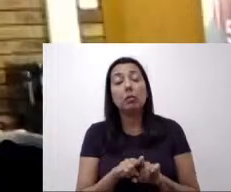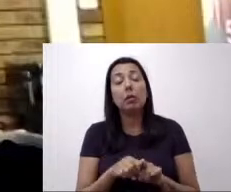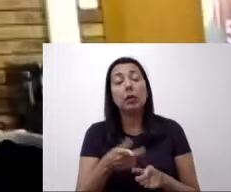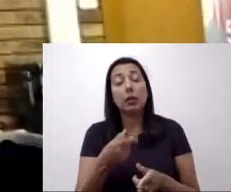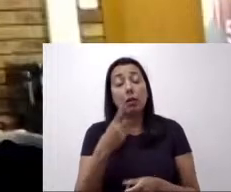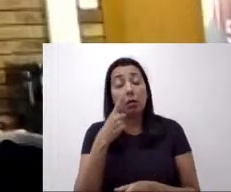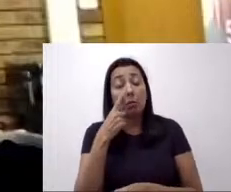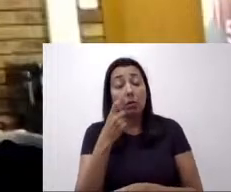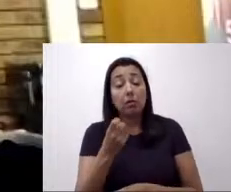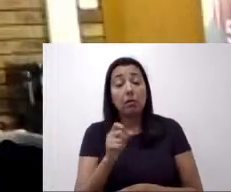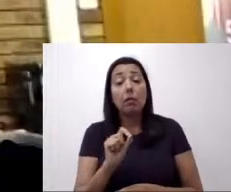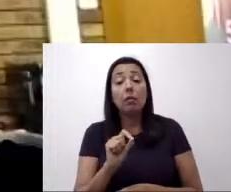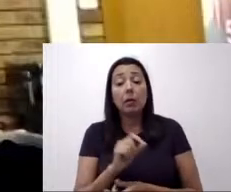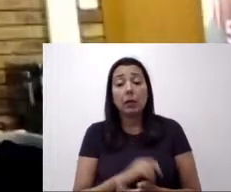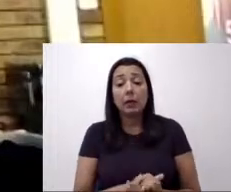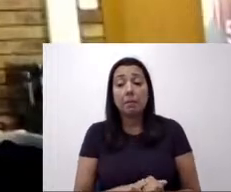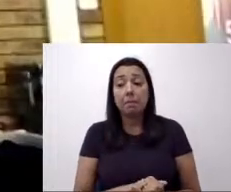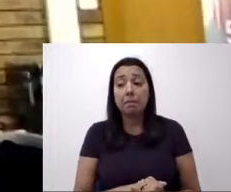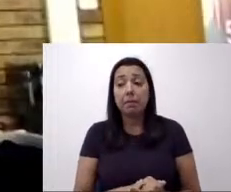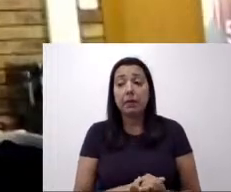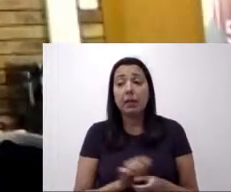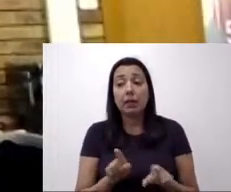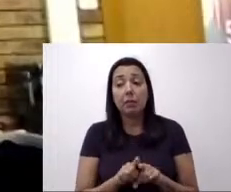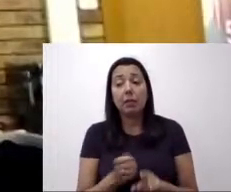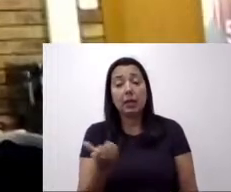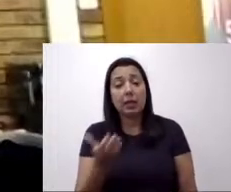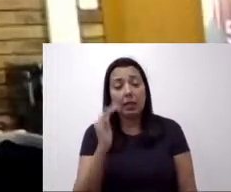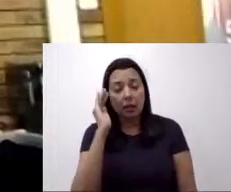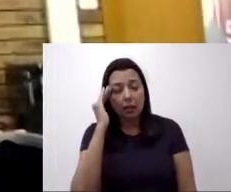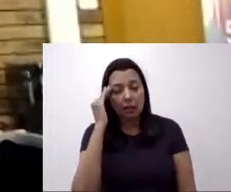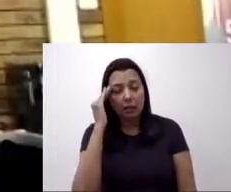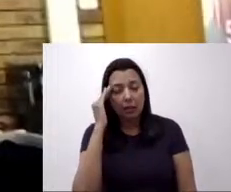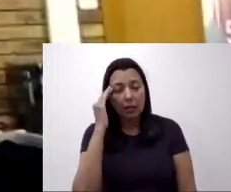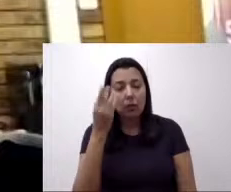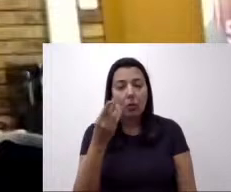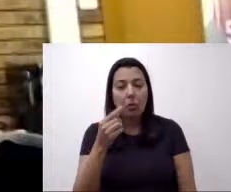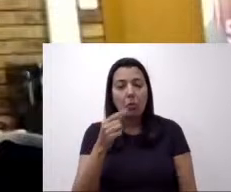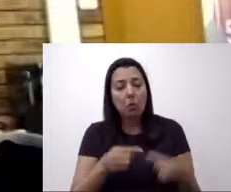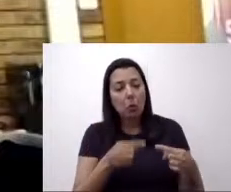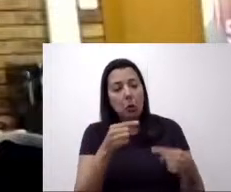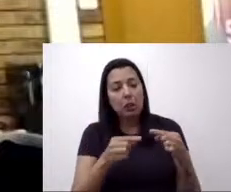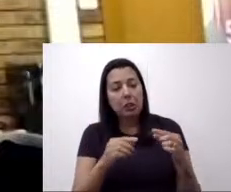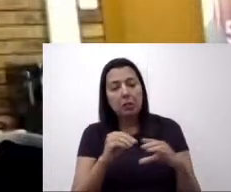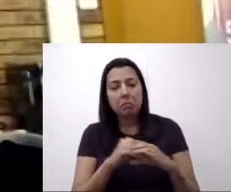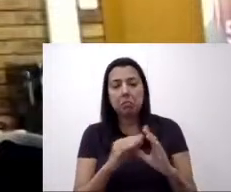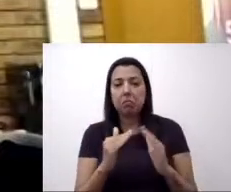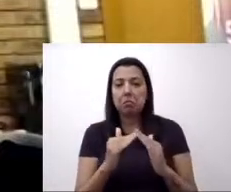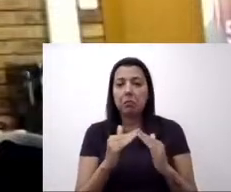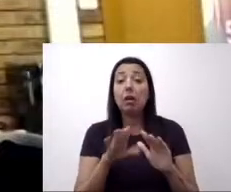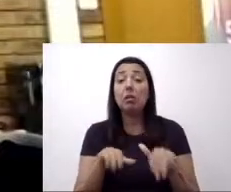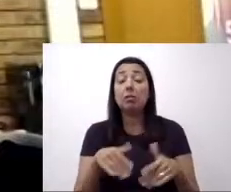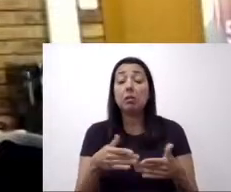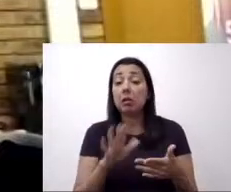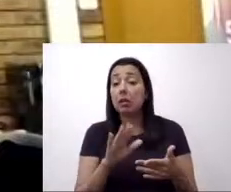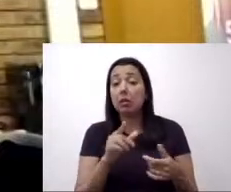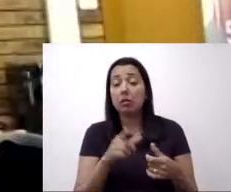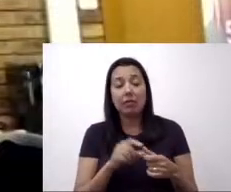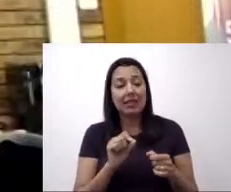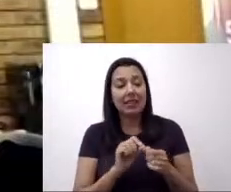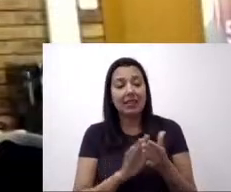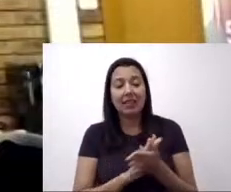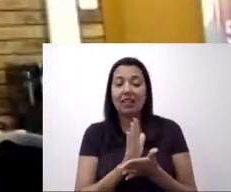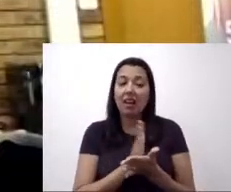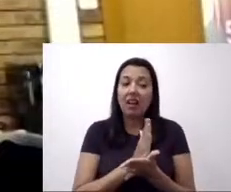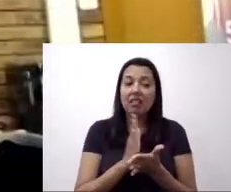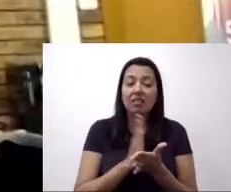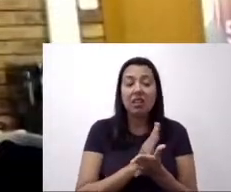when I observe and try to understand the housing policy change is not work. Sometimes it's more liberal, sometimes it's not.